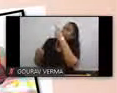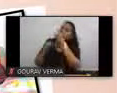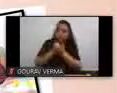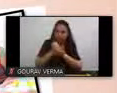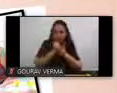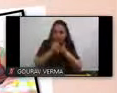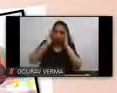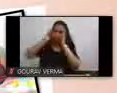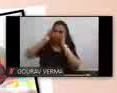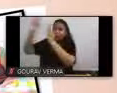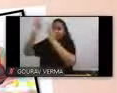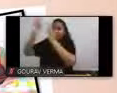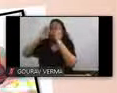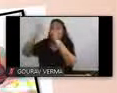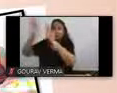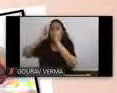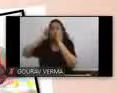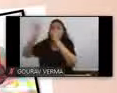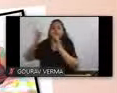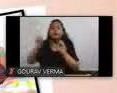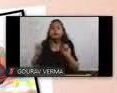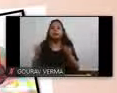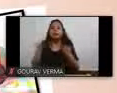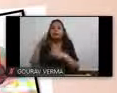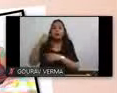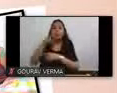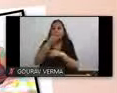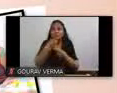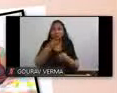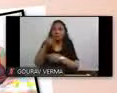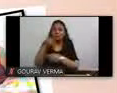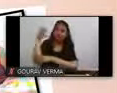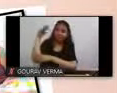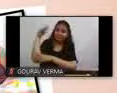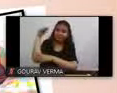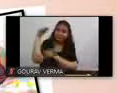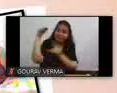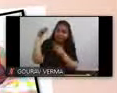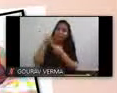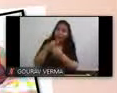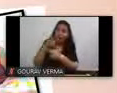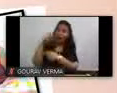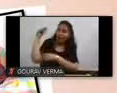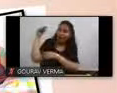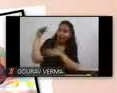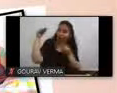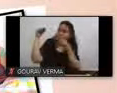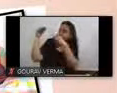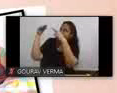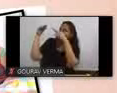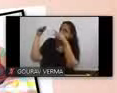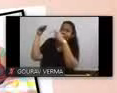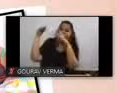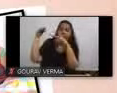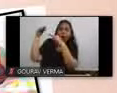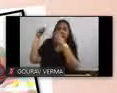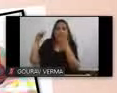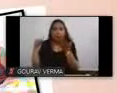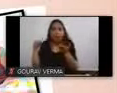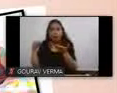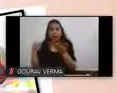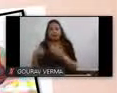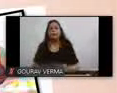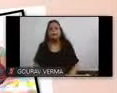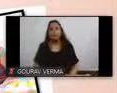focusing at that that horse puppet. And this child, the last one above, of course, is having a